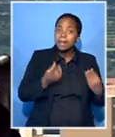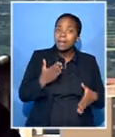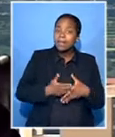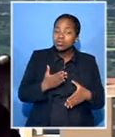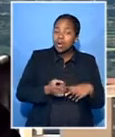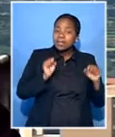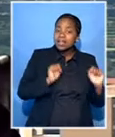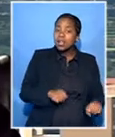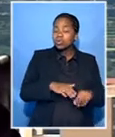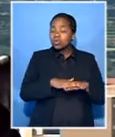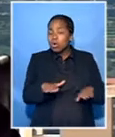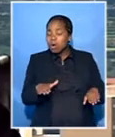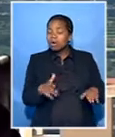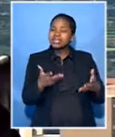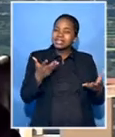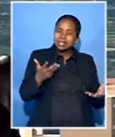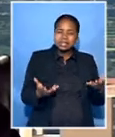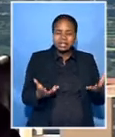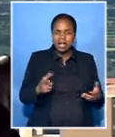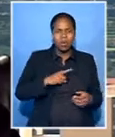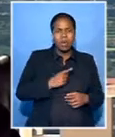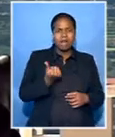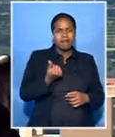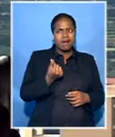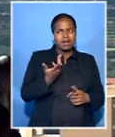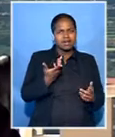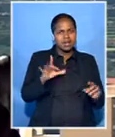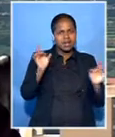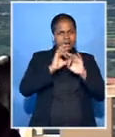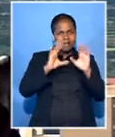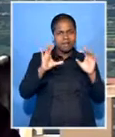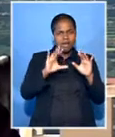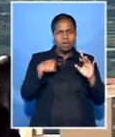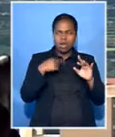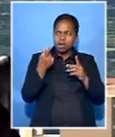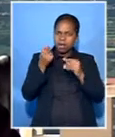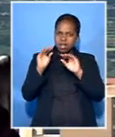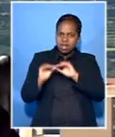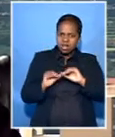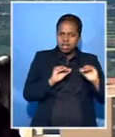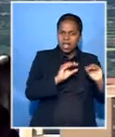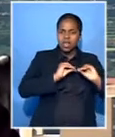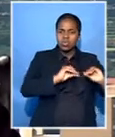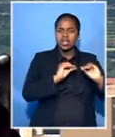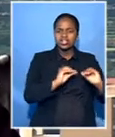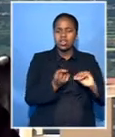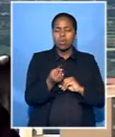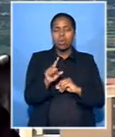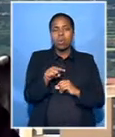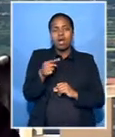sustainable, and also why the money was not put into education and also into